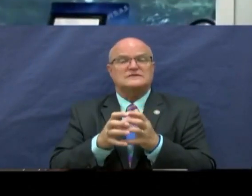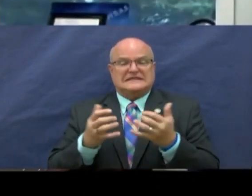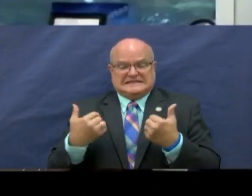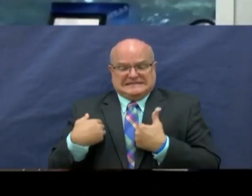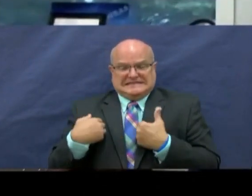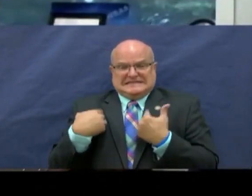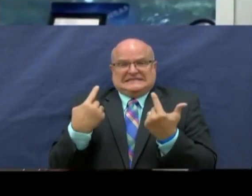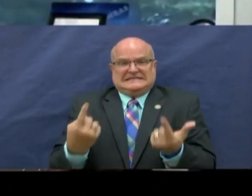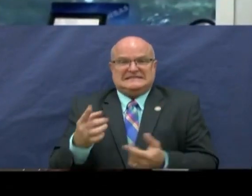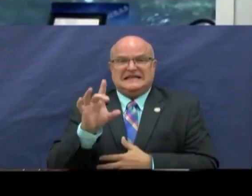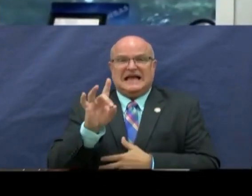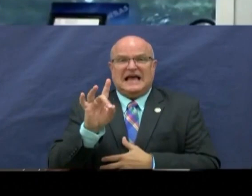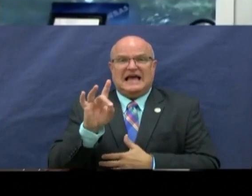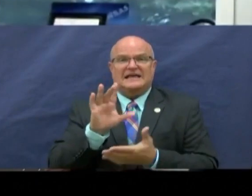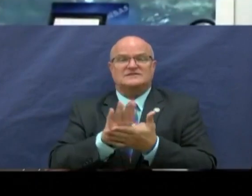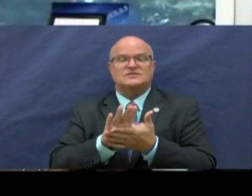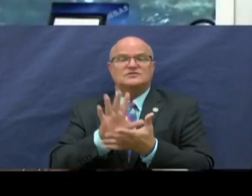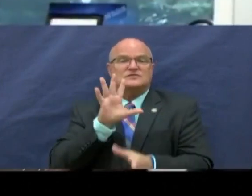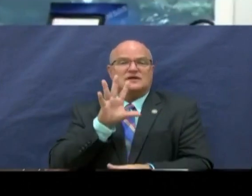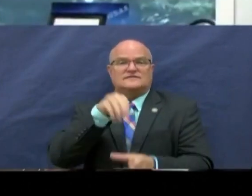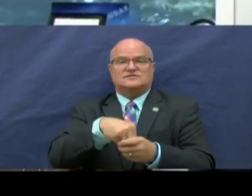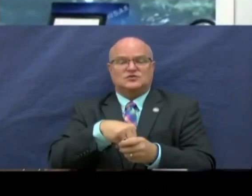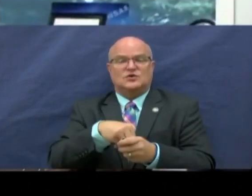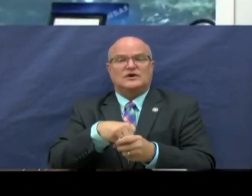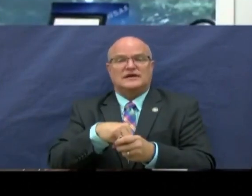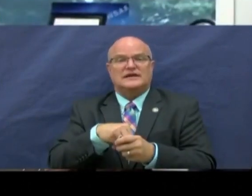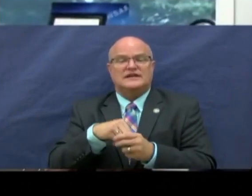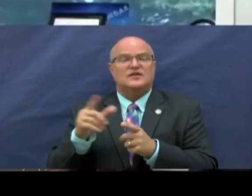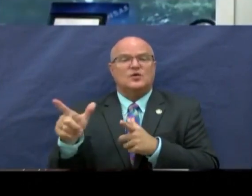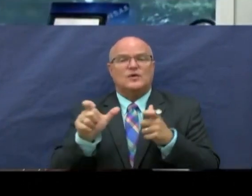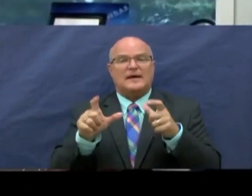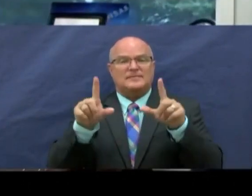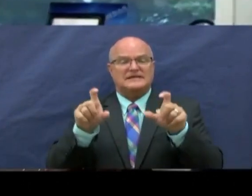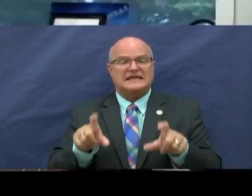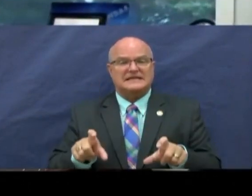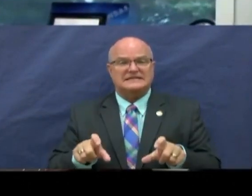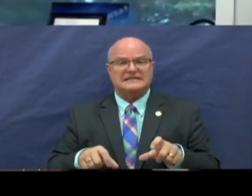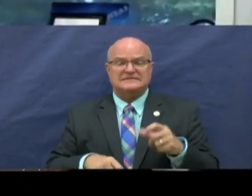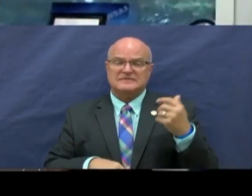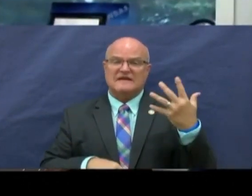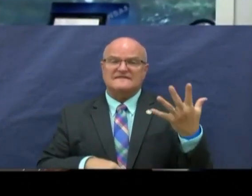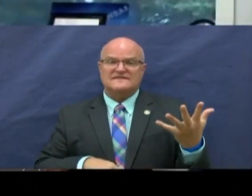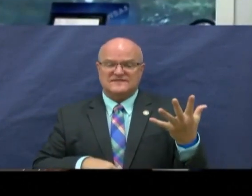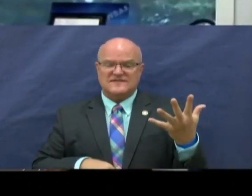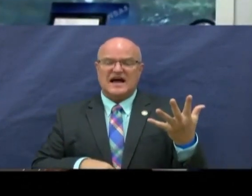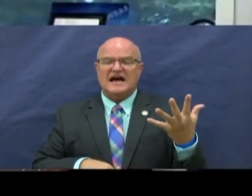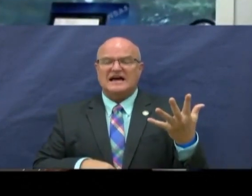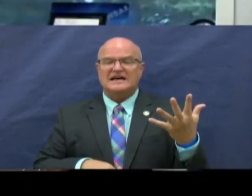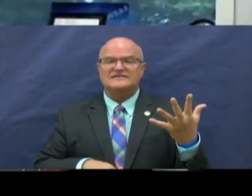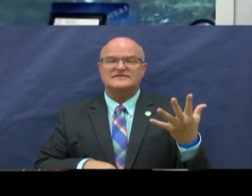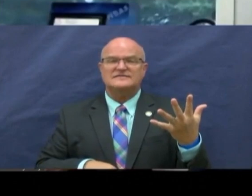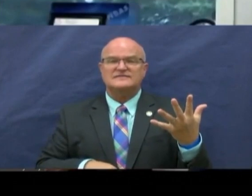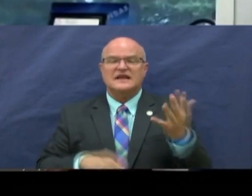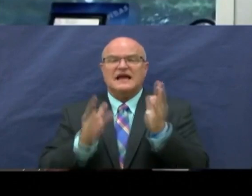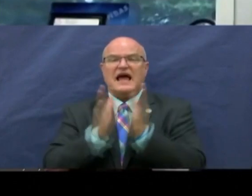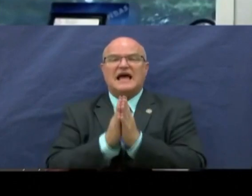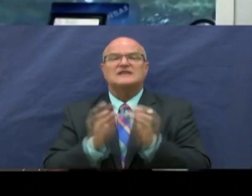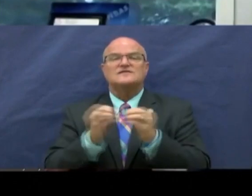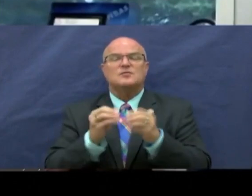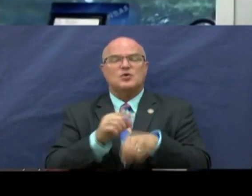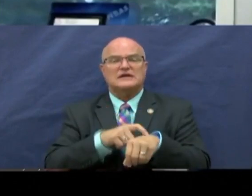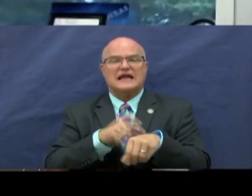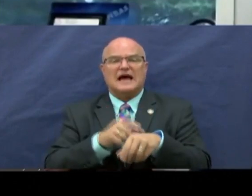have opted in to the rapid testing pilot. 5 schools over 4 districts have asked for more